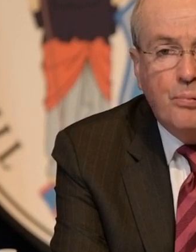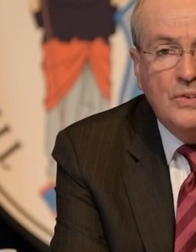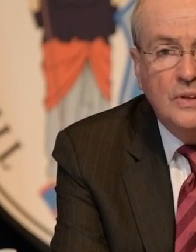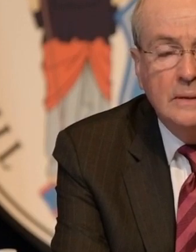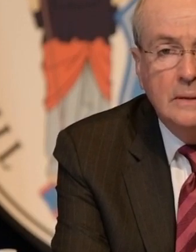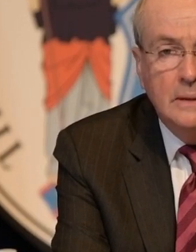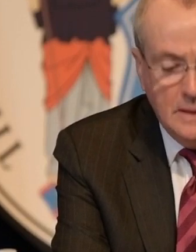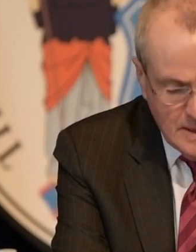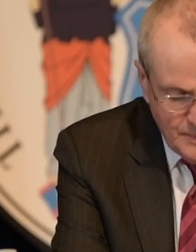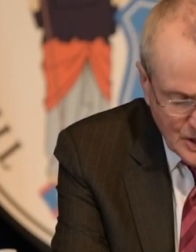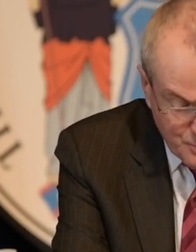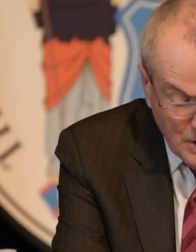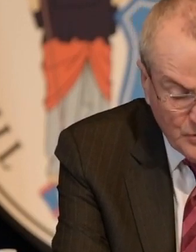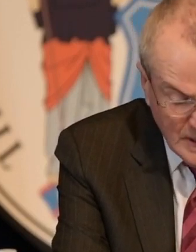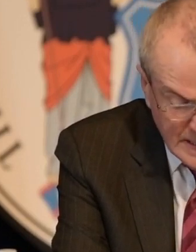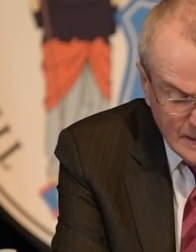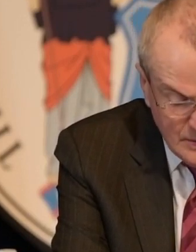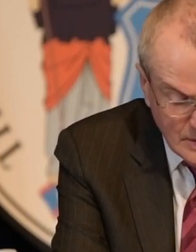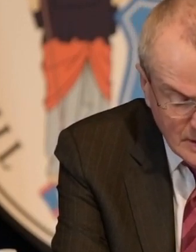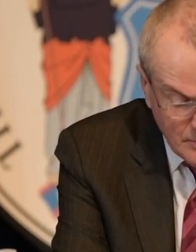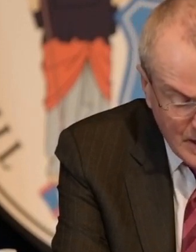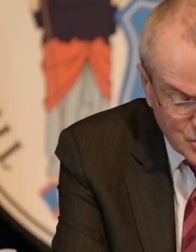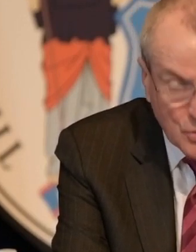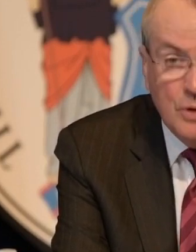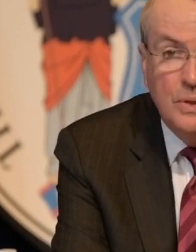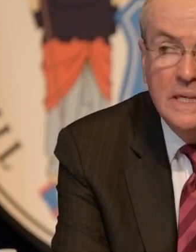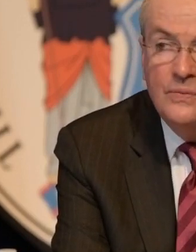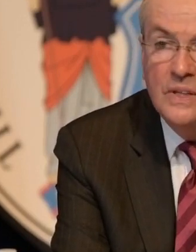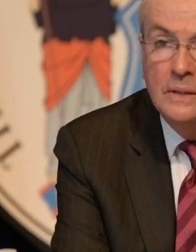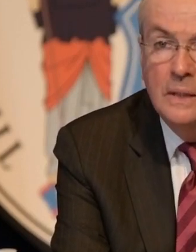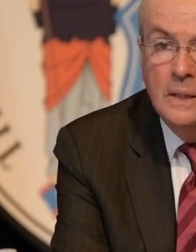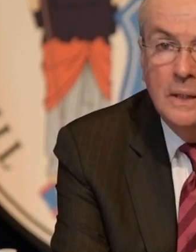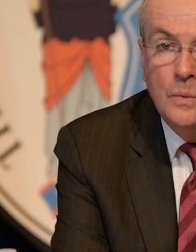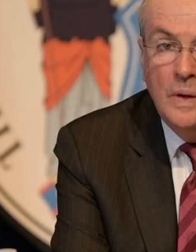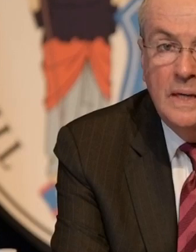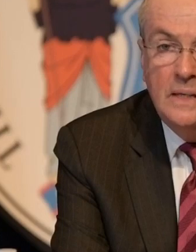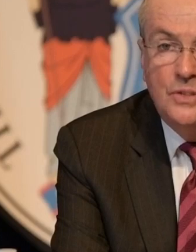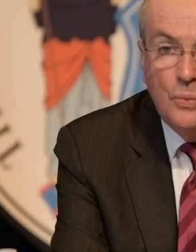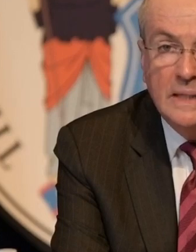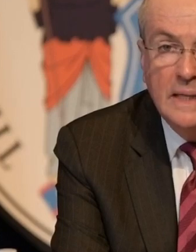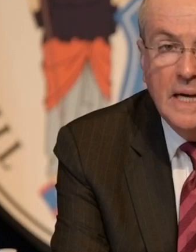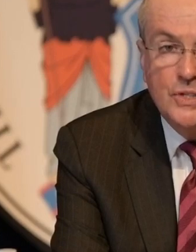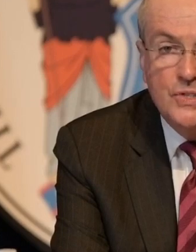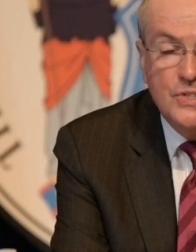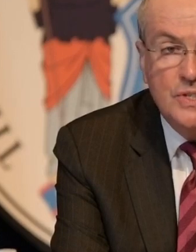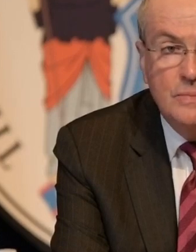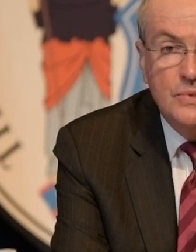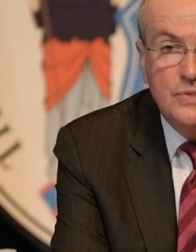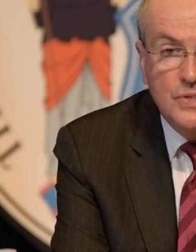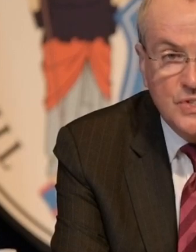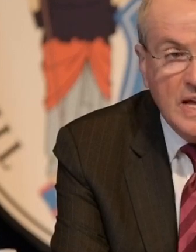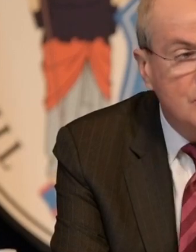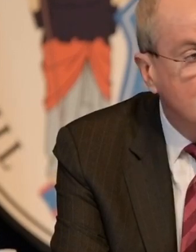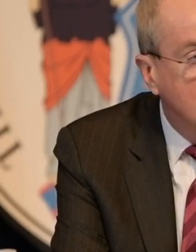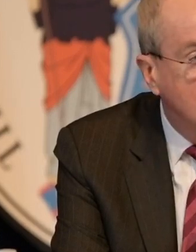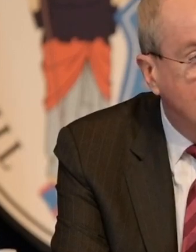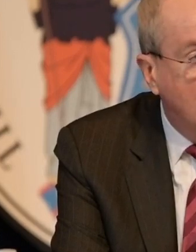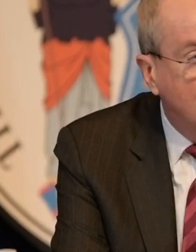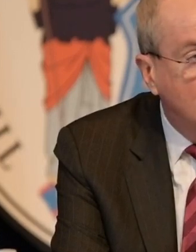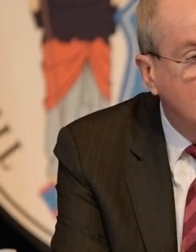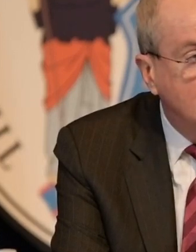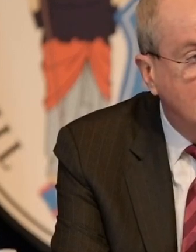with the President, expressing again my strong belief that we need direct cash assistance to states.